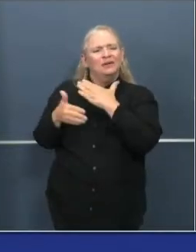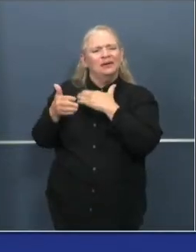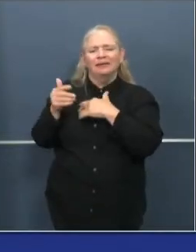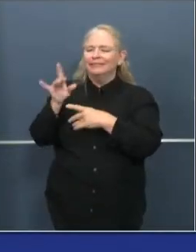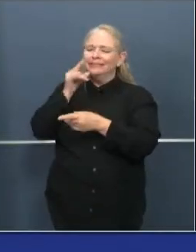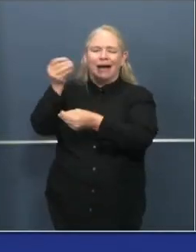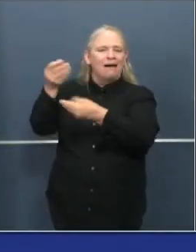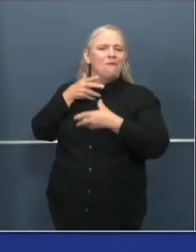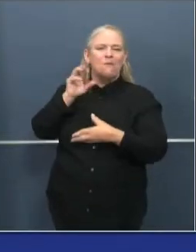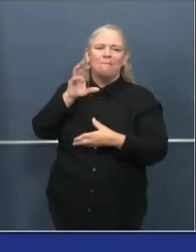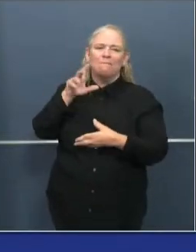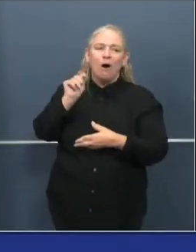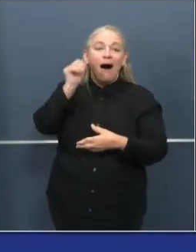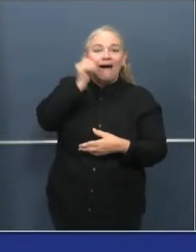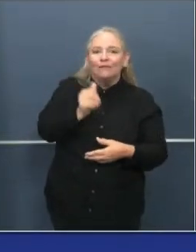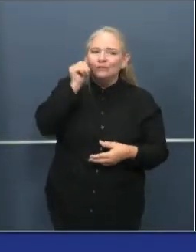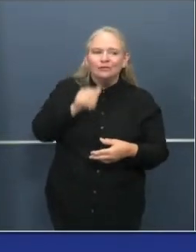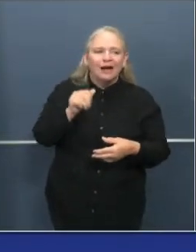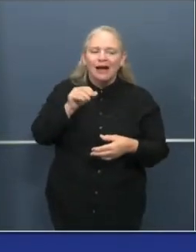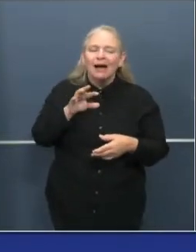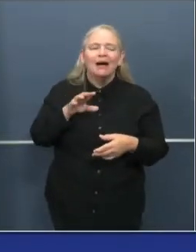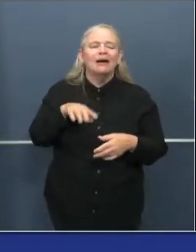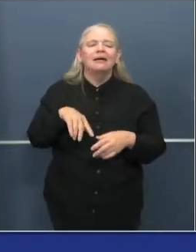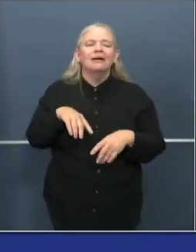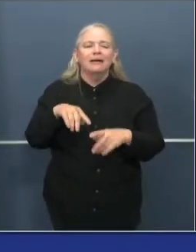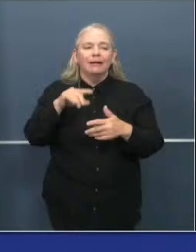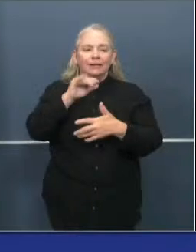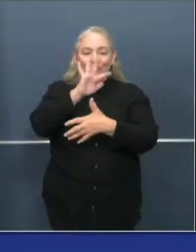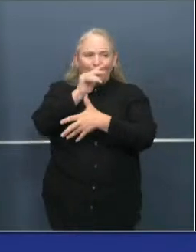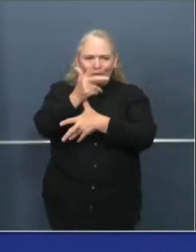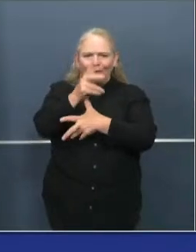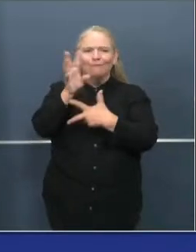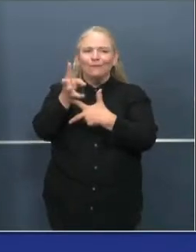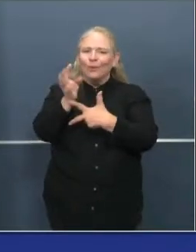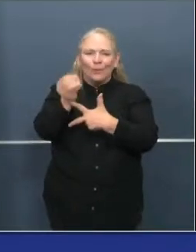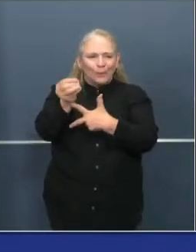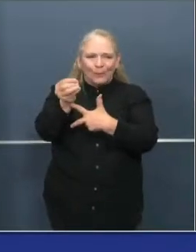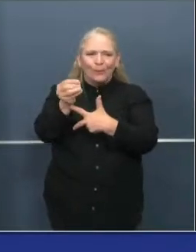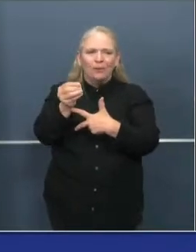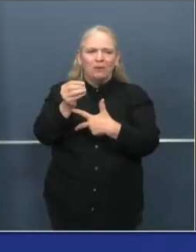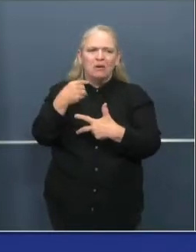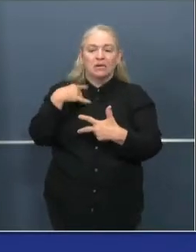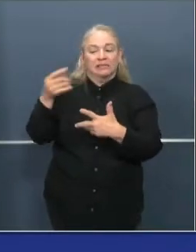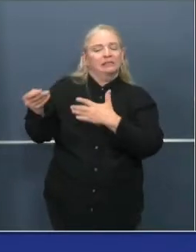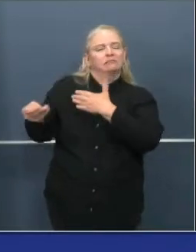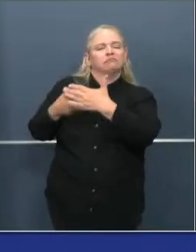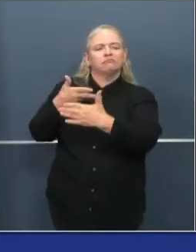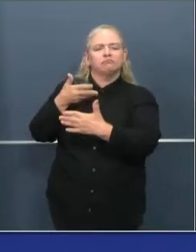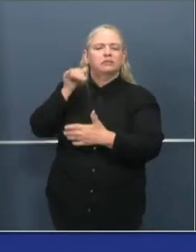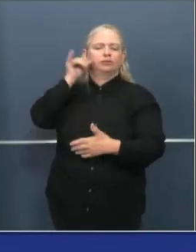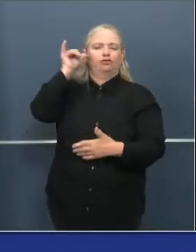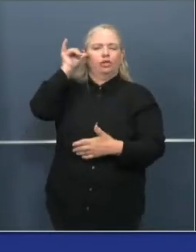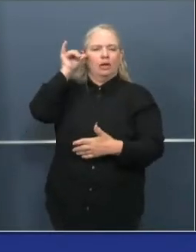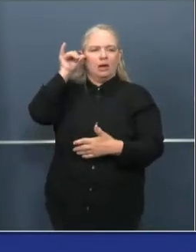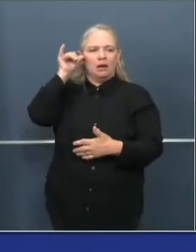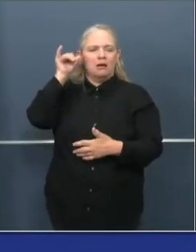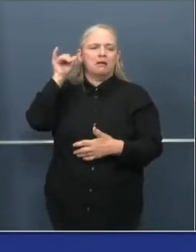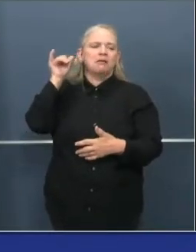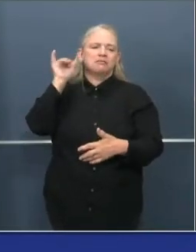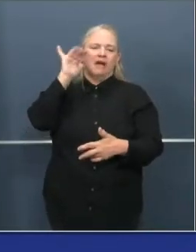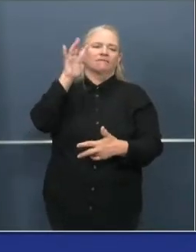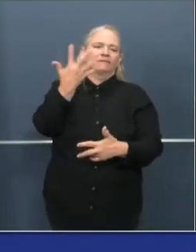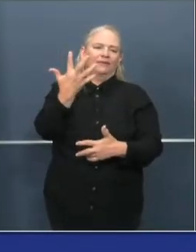in July 5th and in the 7-day average that you see on your screen. The ongoing positivity